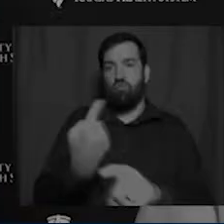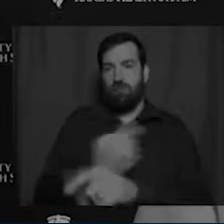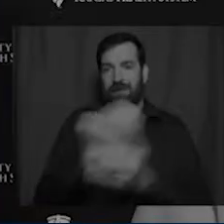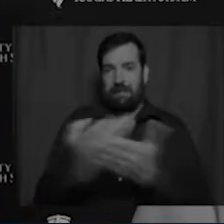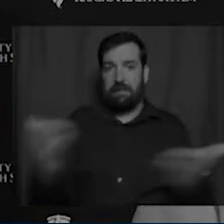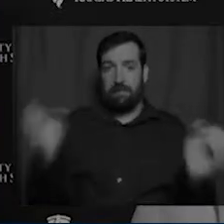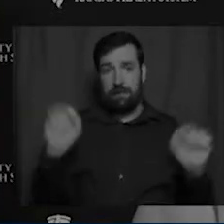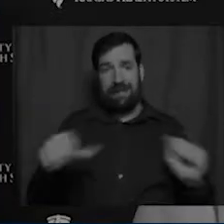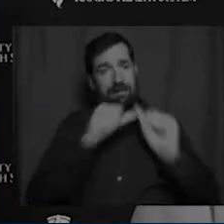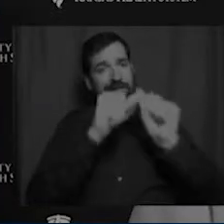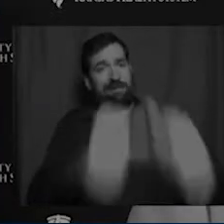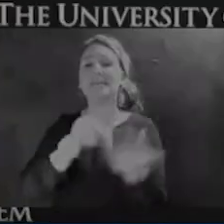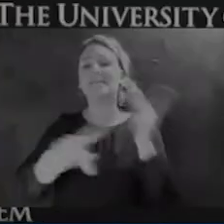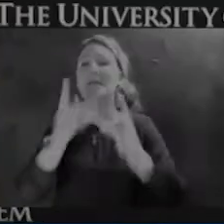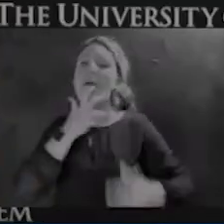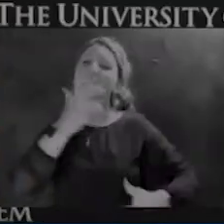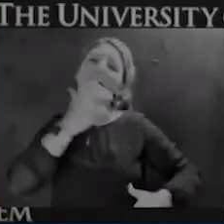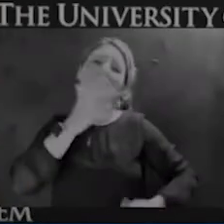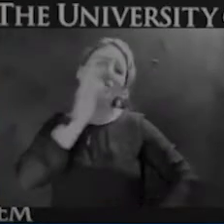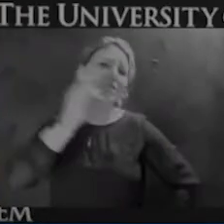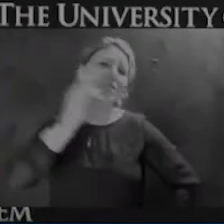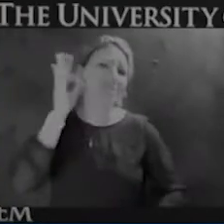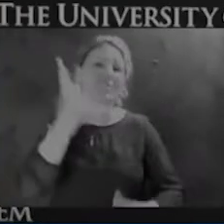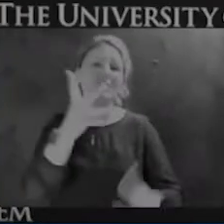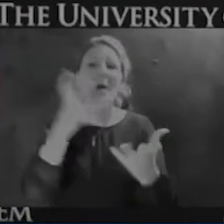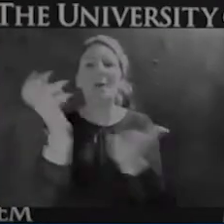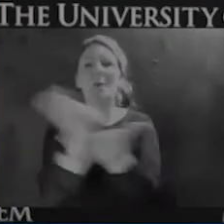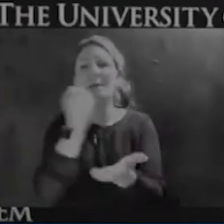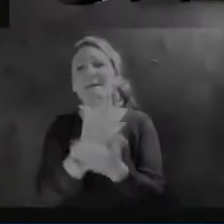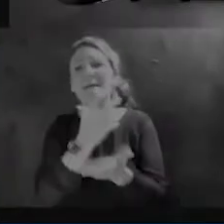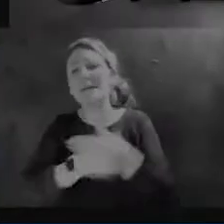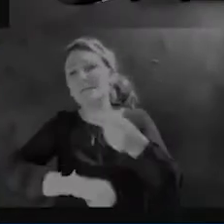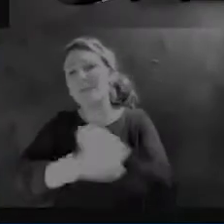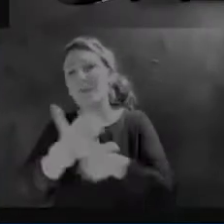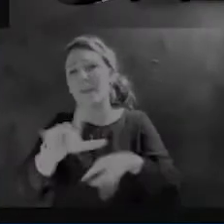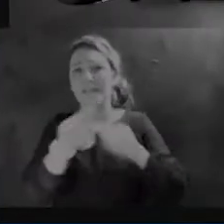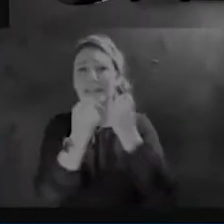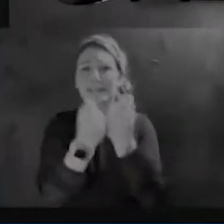mics with Dr. Stites podcast. Now, everywhere podcasts are available.